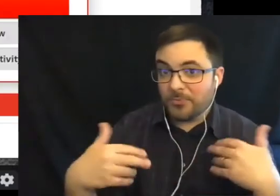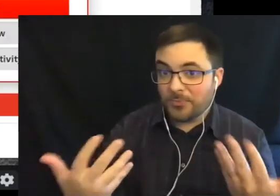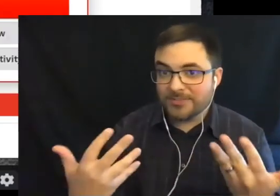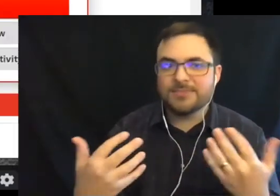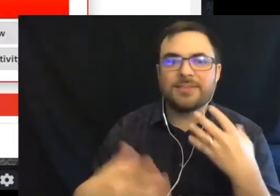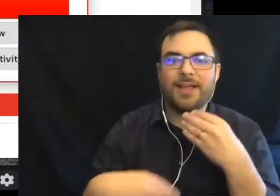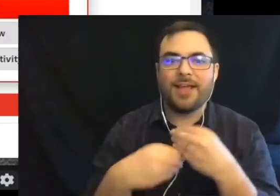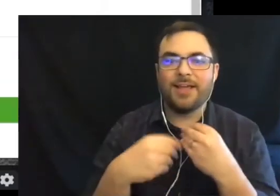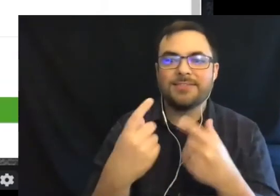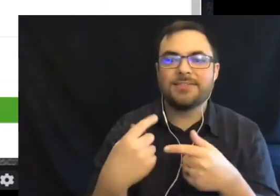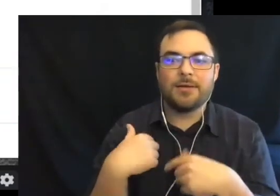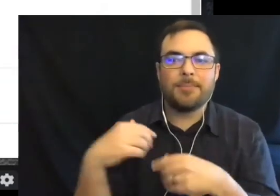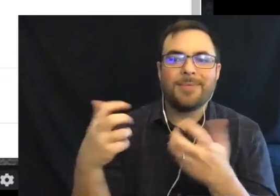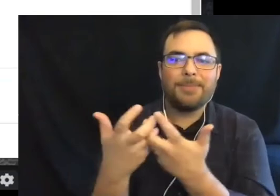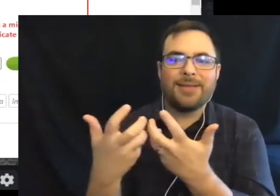some matches.